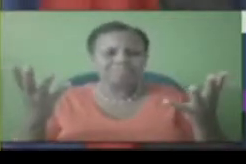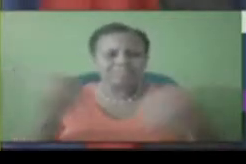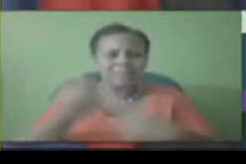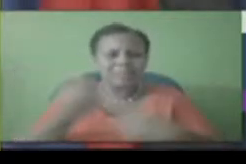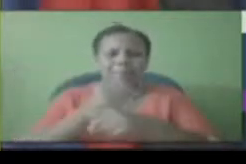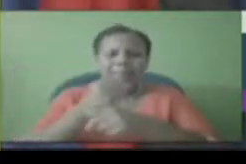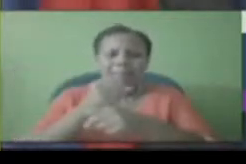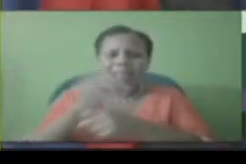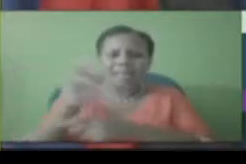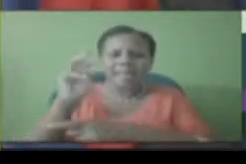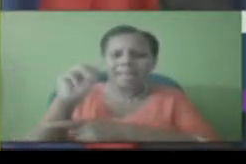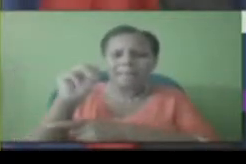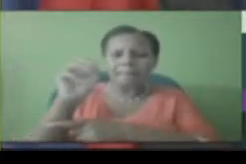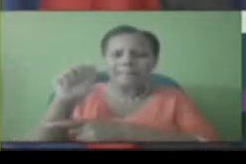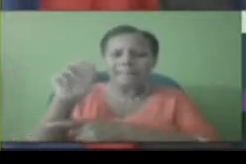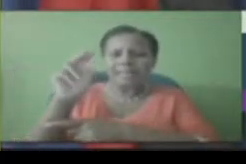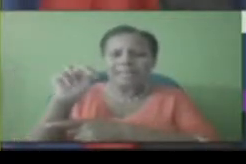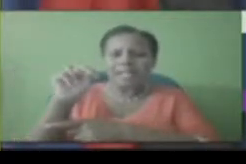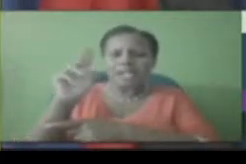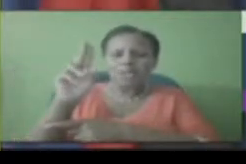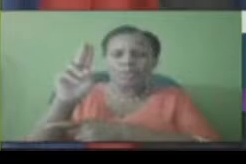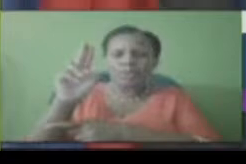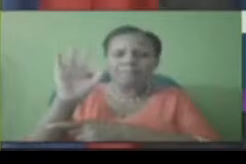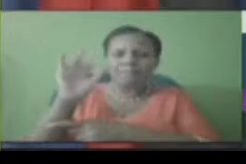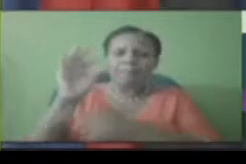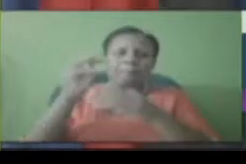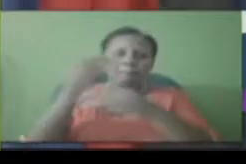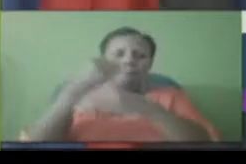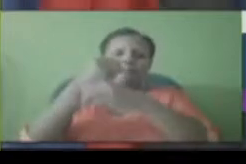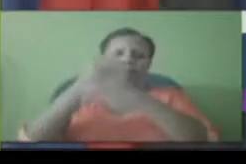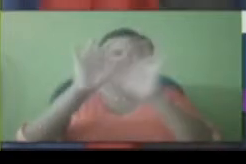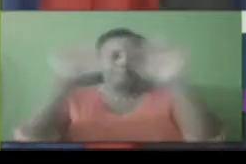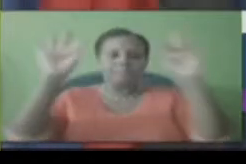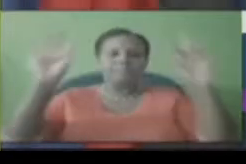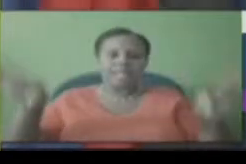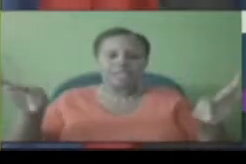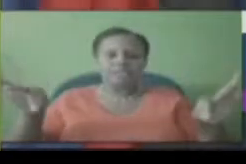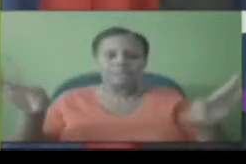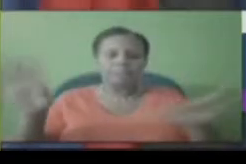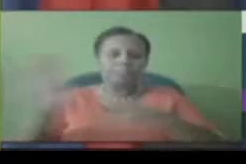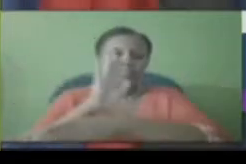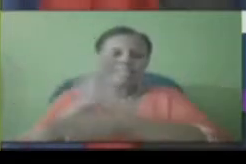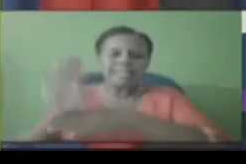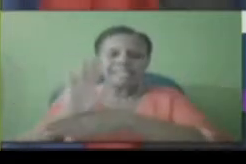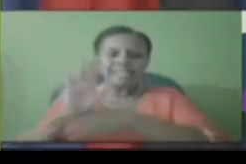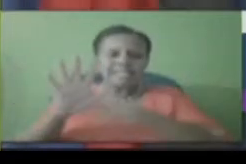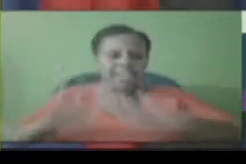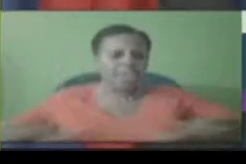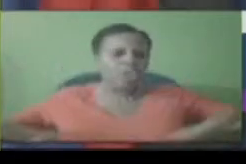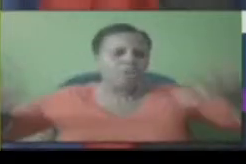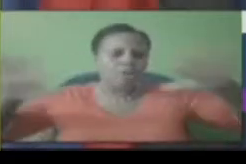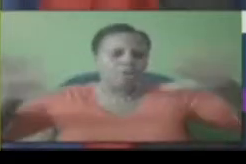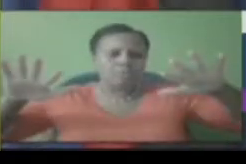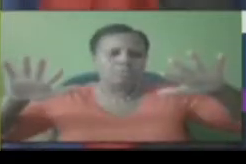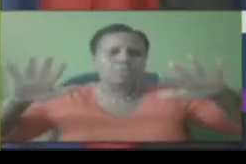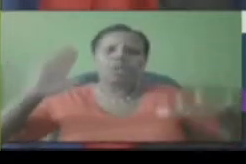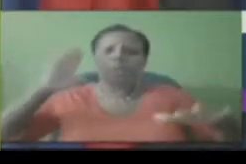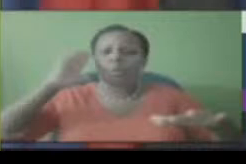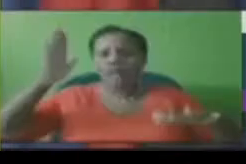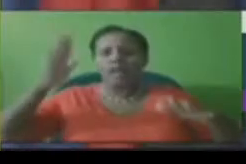beyond food, beverage, and pharmaceuticals, the full manufacturing sector is now to be open. Monday.